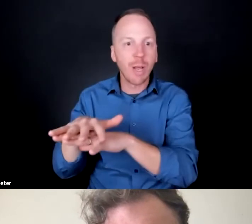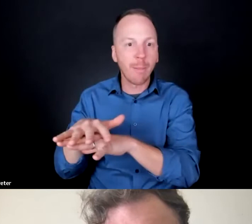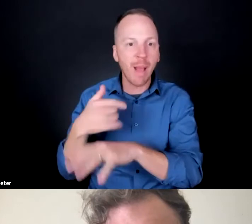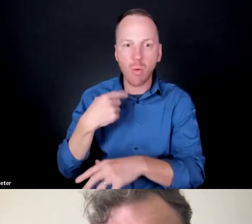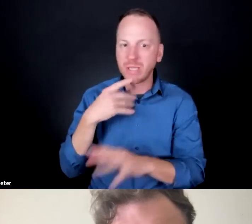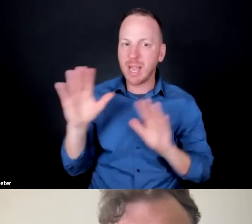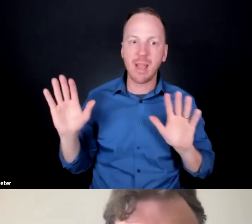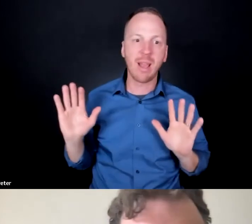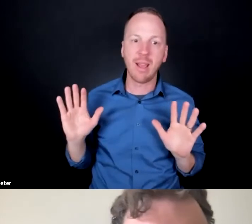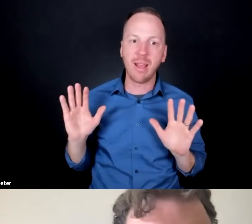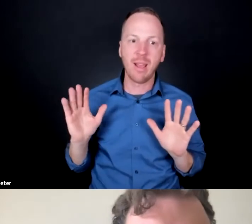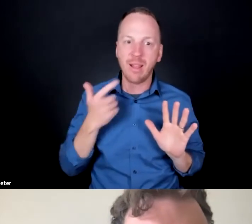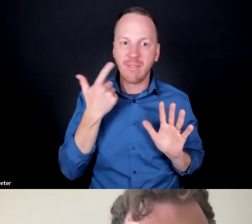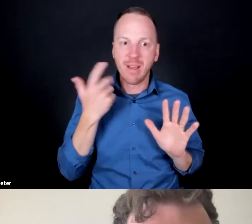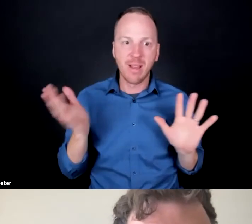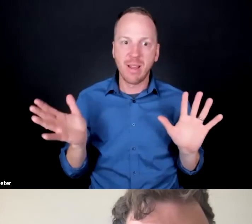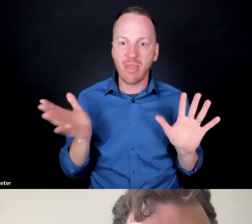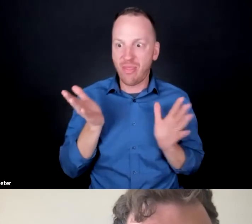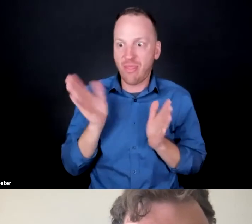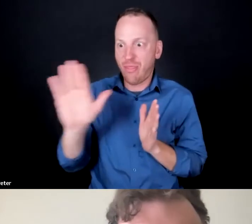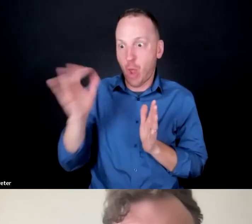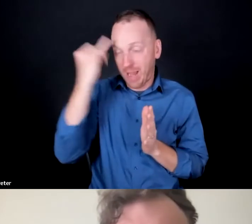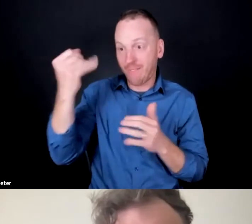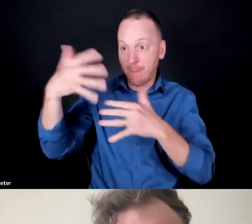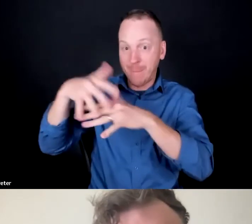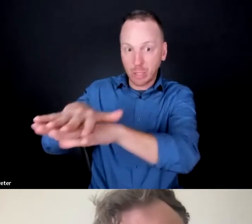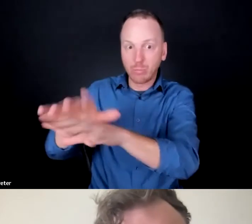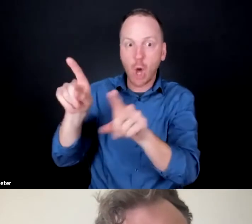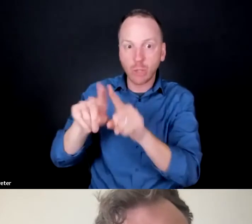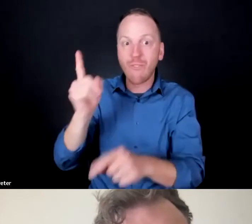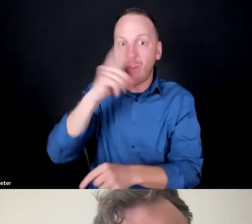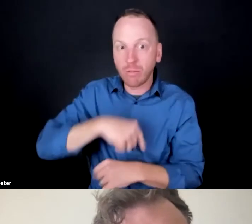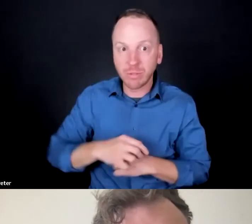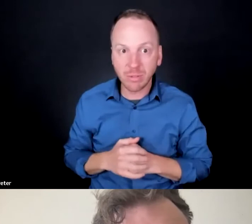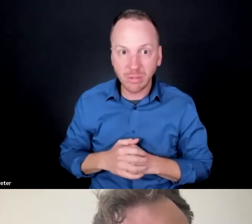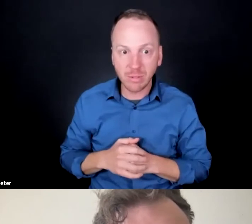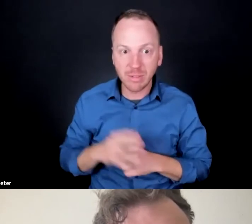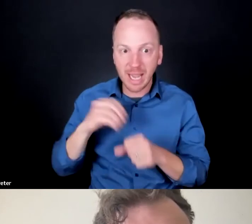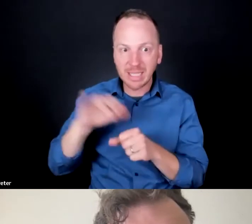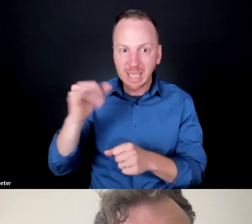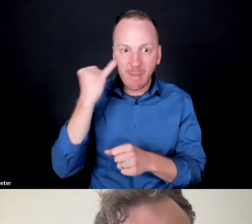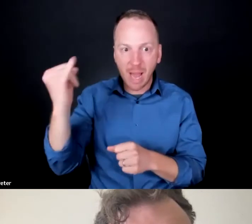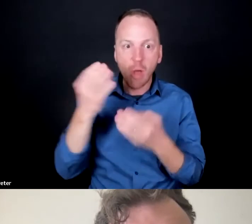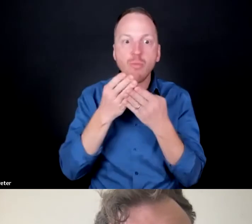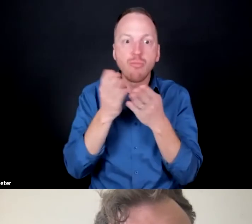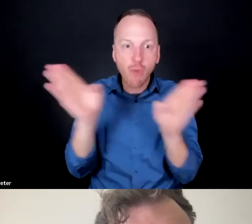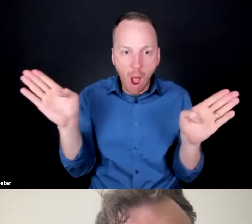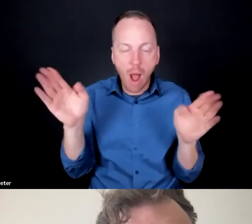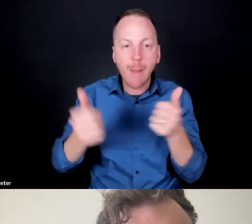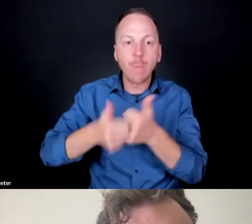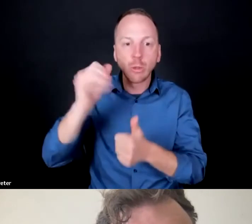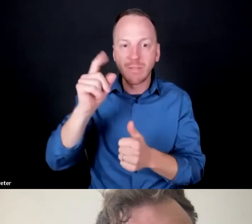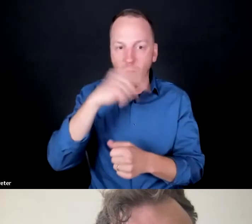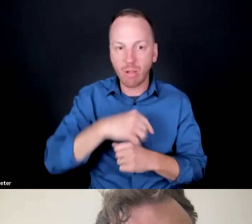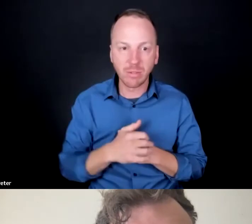like to say like that their idea of mainstream was also false, in the same idea that the broad majority is